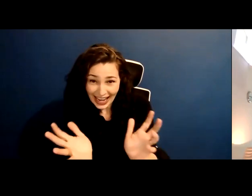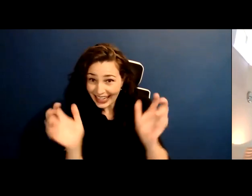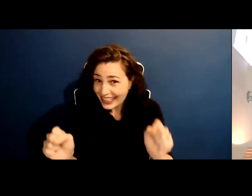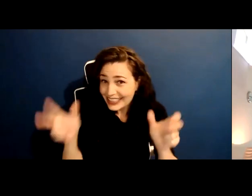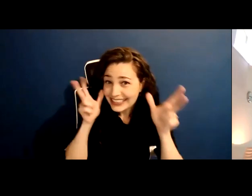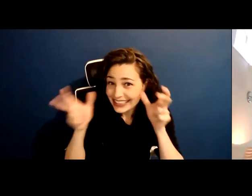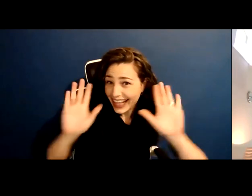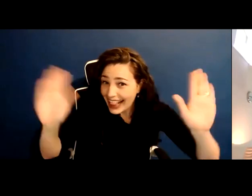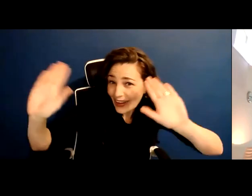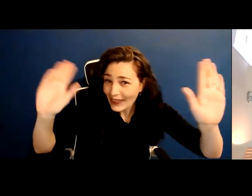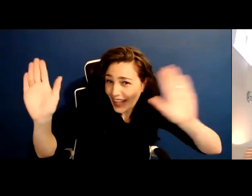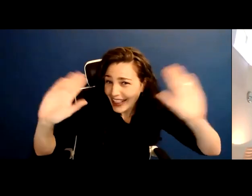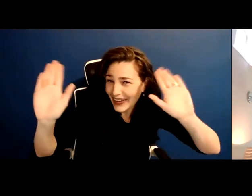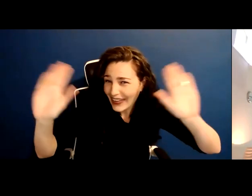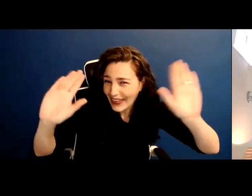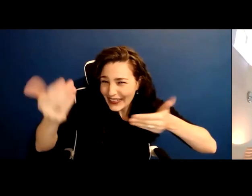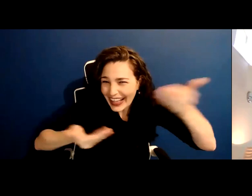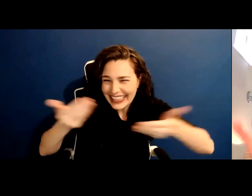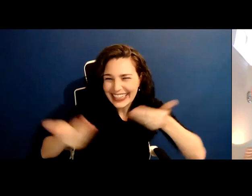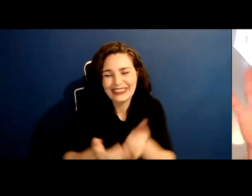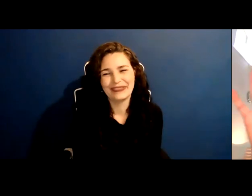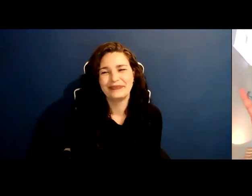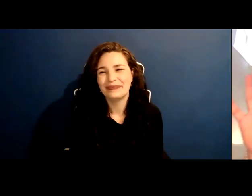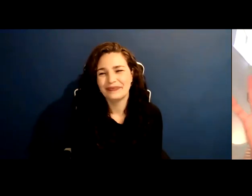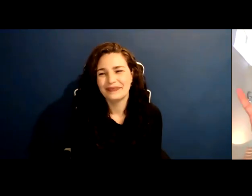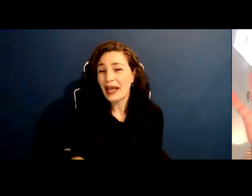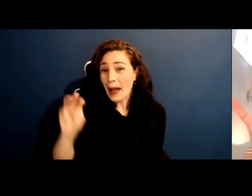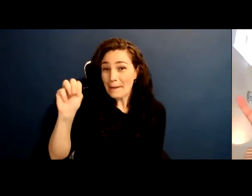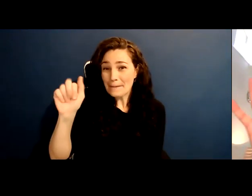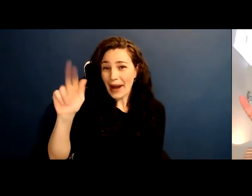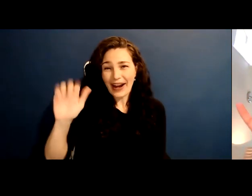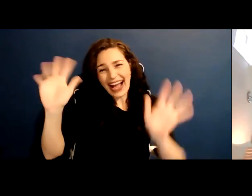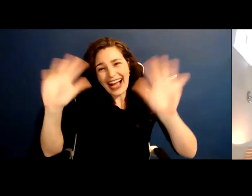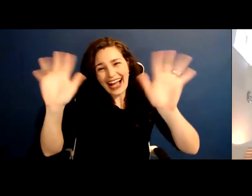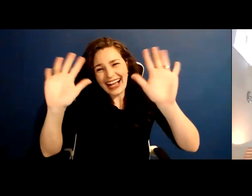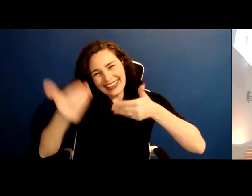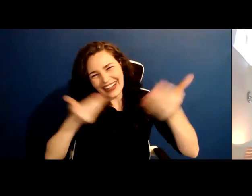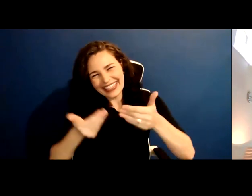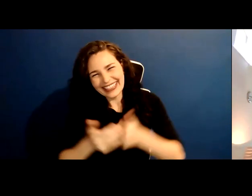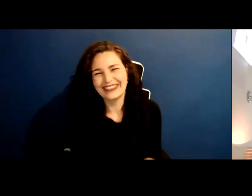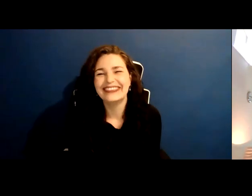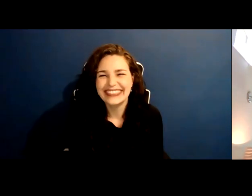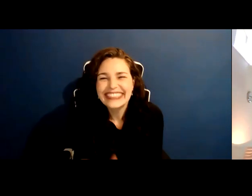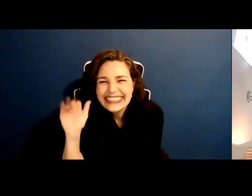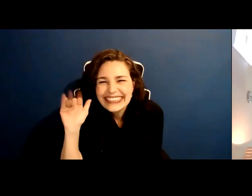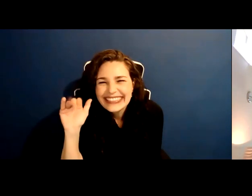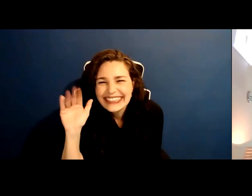Hello, hello, hi, welcome. Mara, hello, welcome.